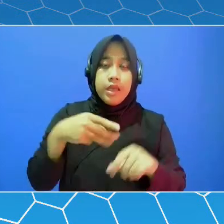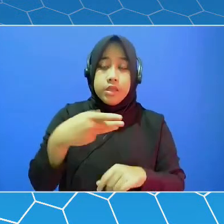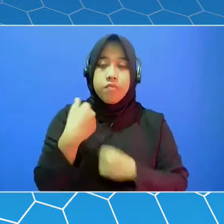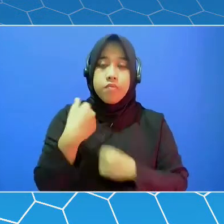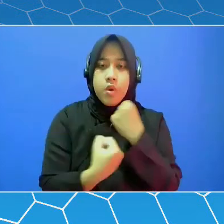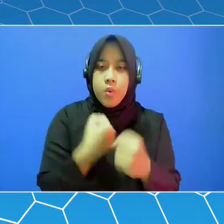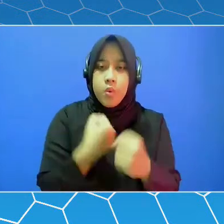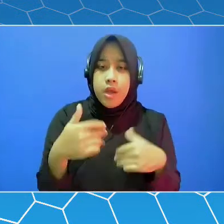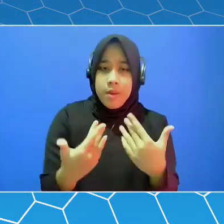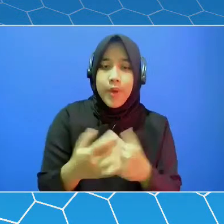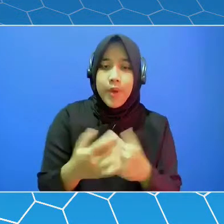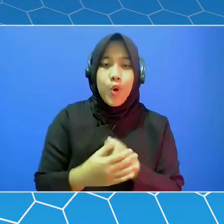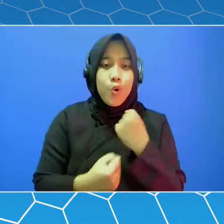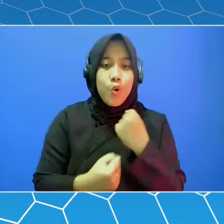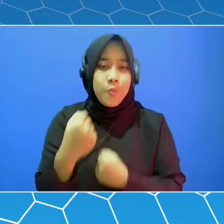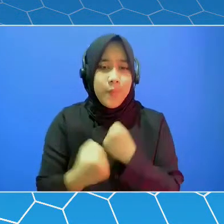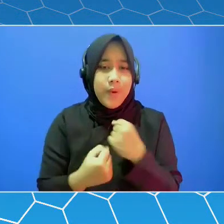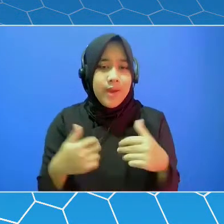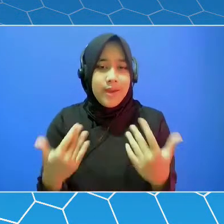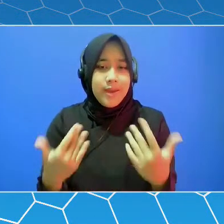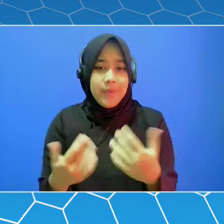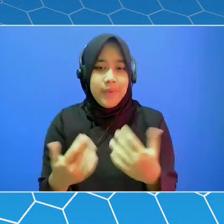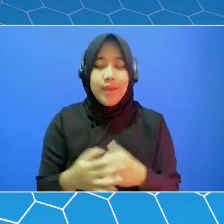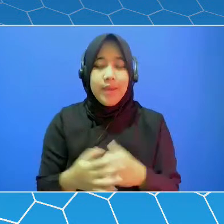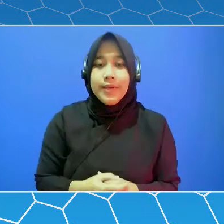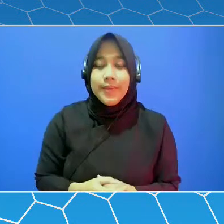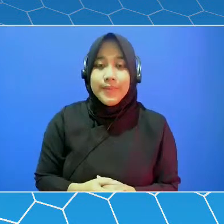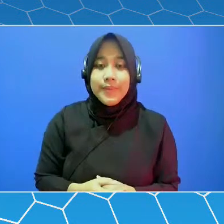for early detection and management of NCD cases.